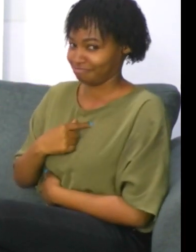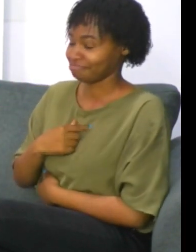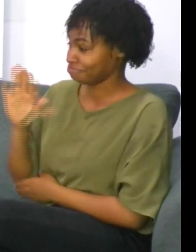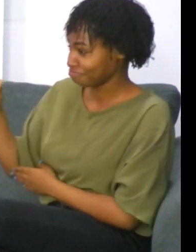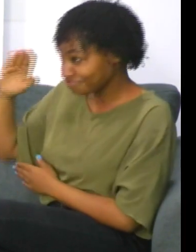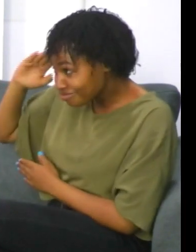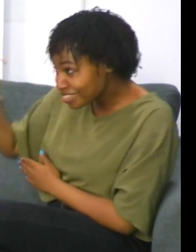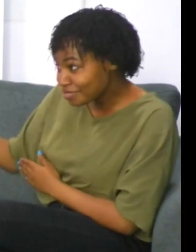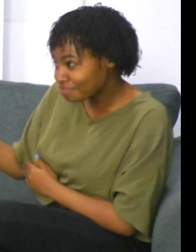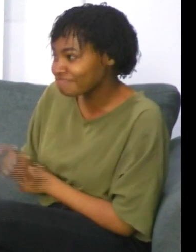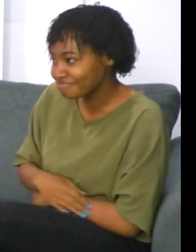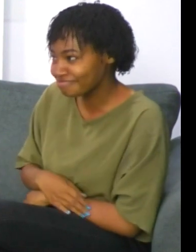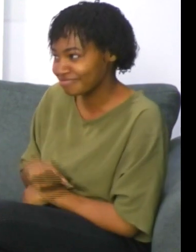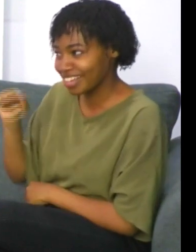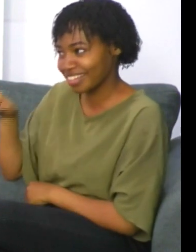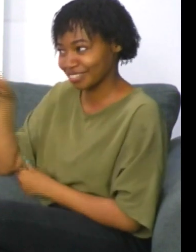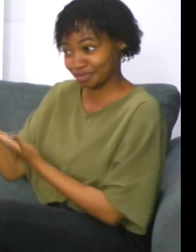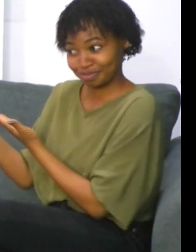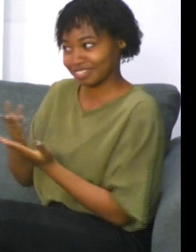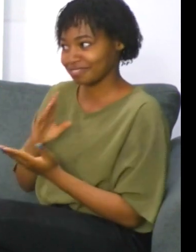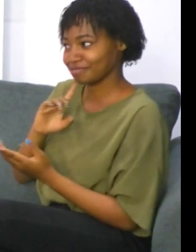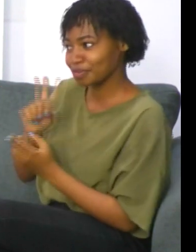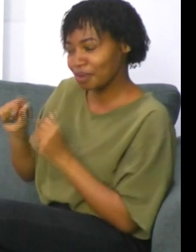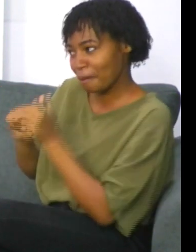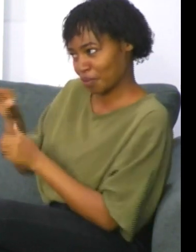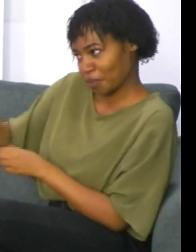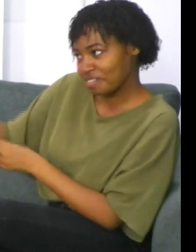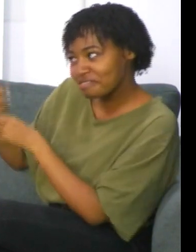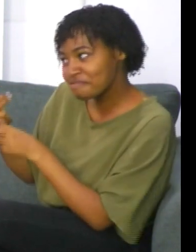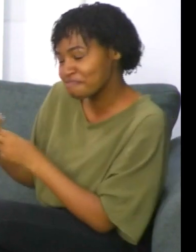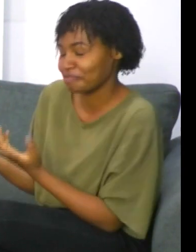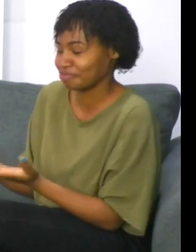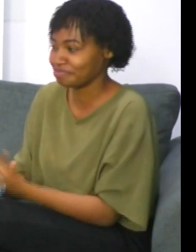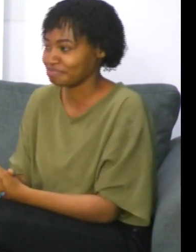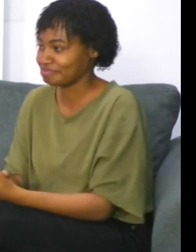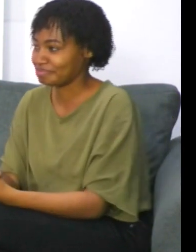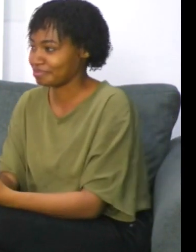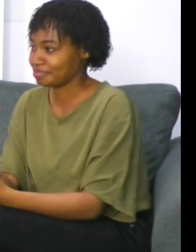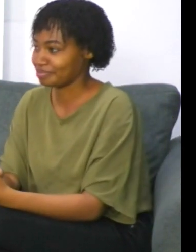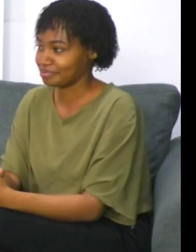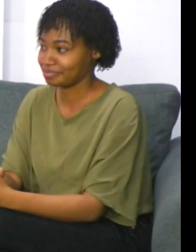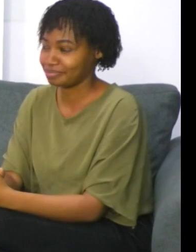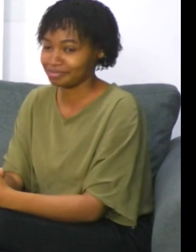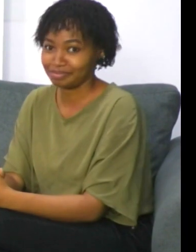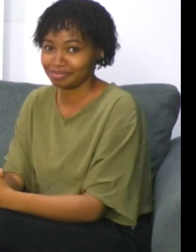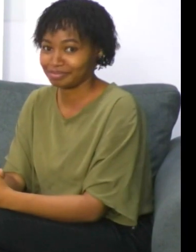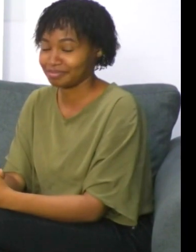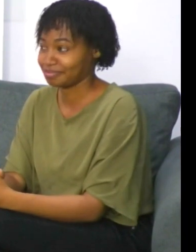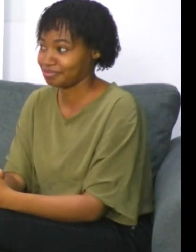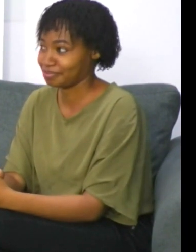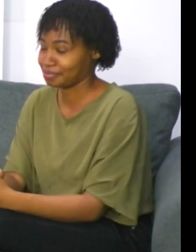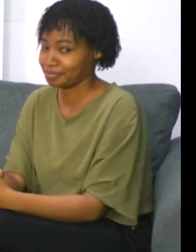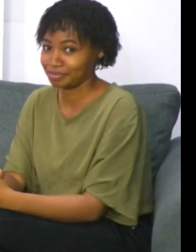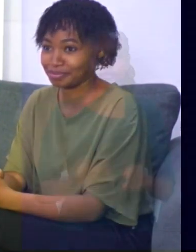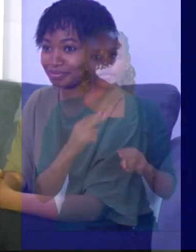very interesting guest. Hello. Hi. Maybe will you tell us something about yourself and also your name? My